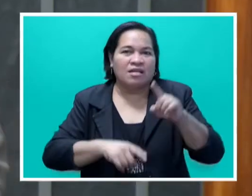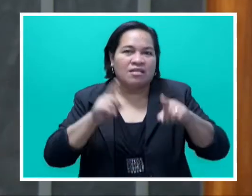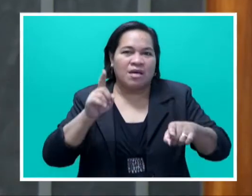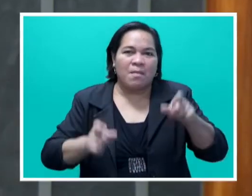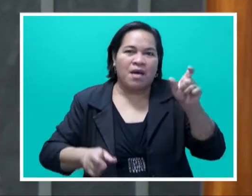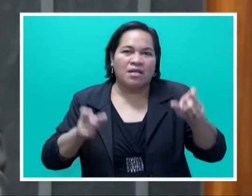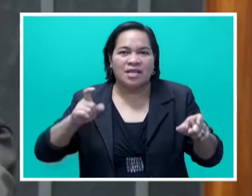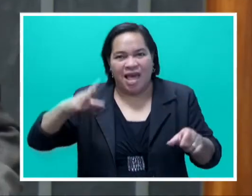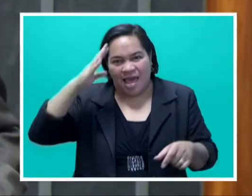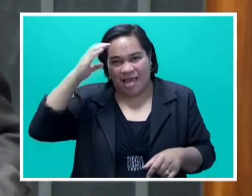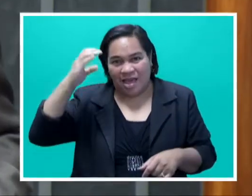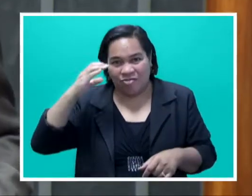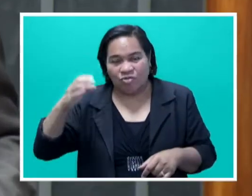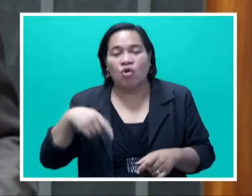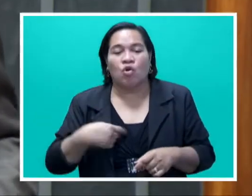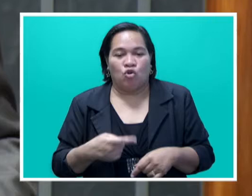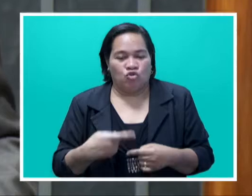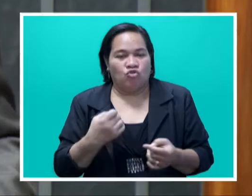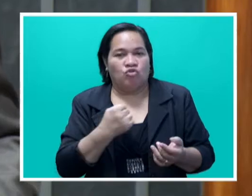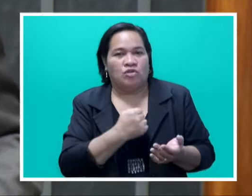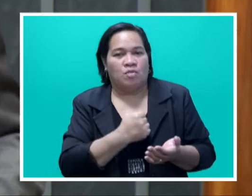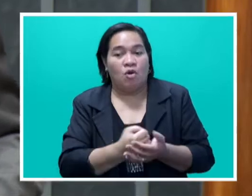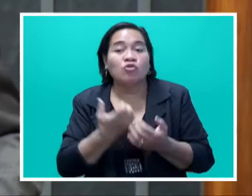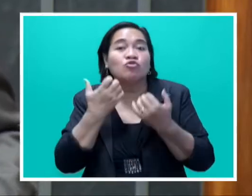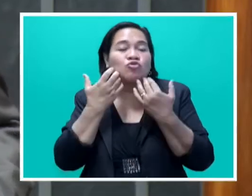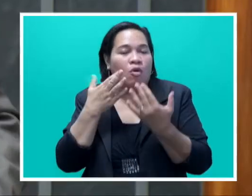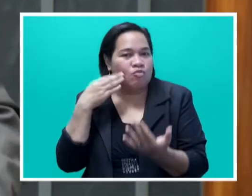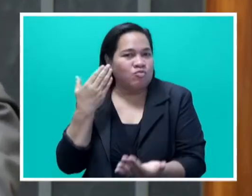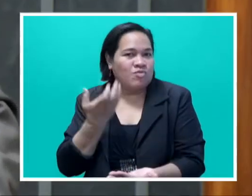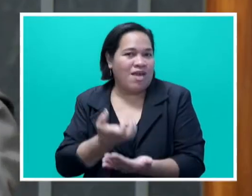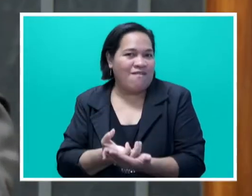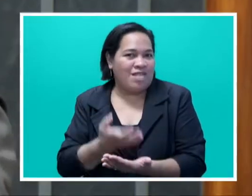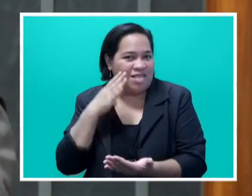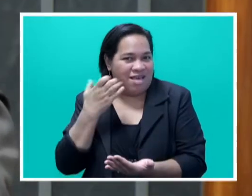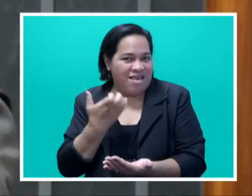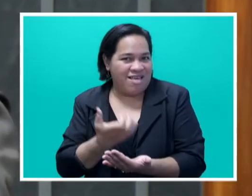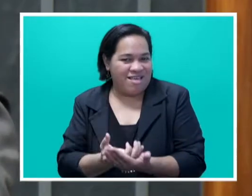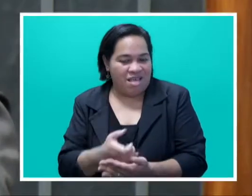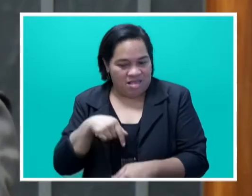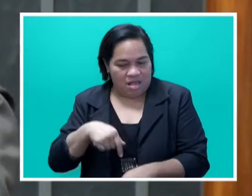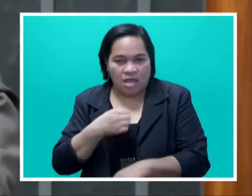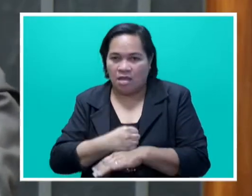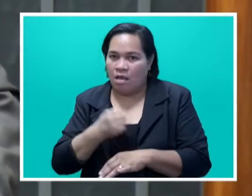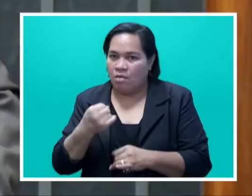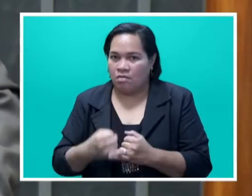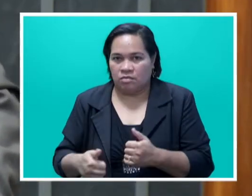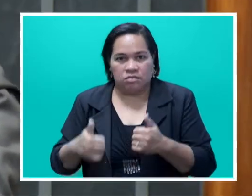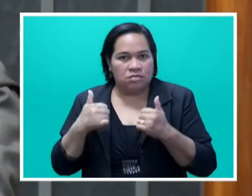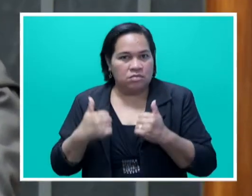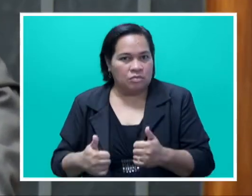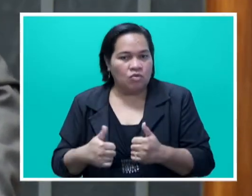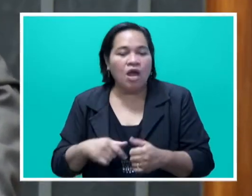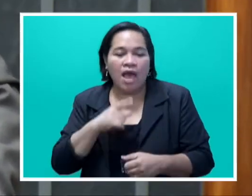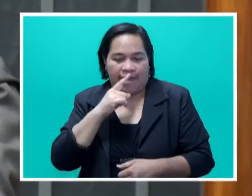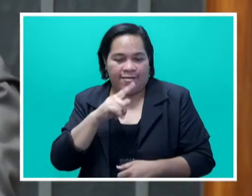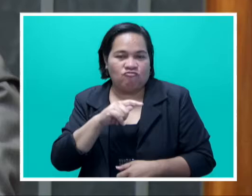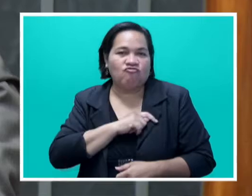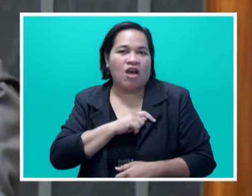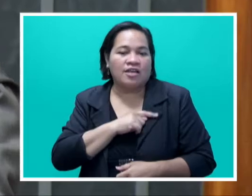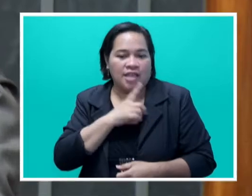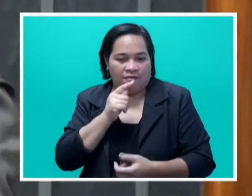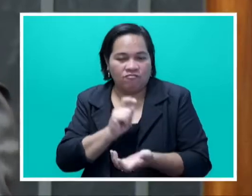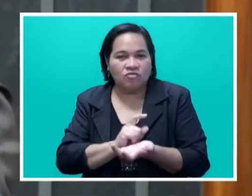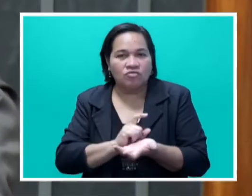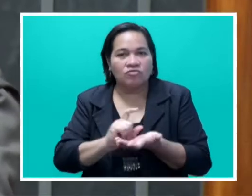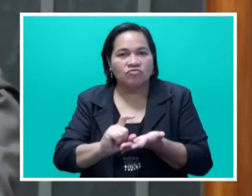countries shows that Fiji under this government has earned its stripes as a sustainable and transparent